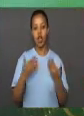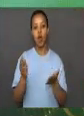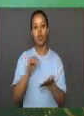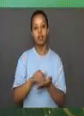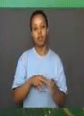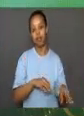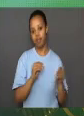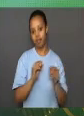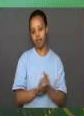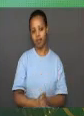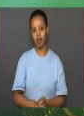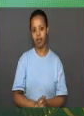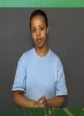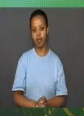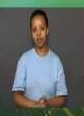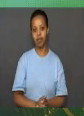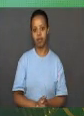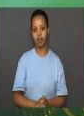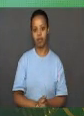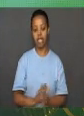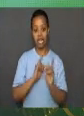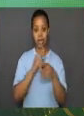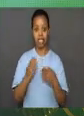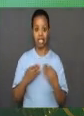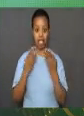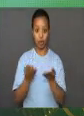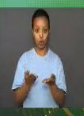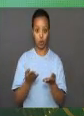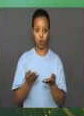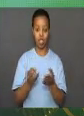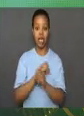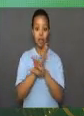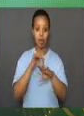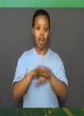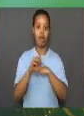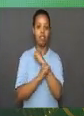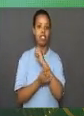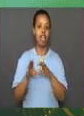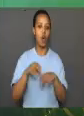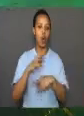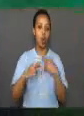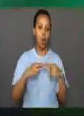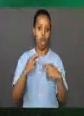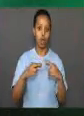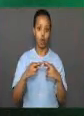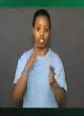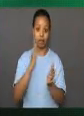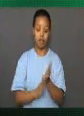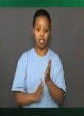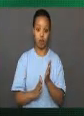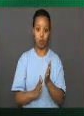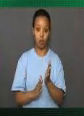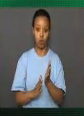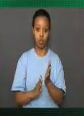Welcome back, students. If you said that light-dependent reactions take